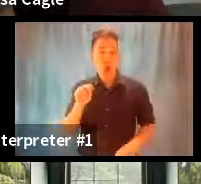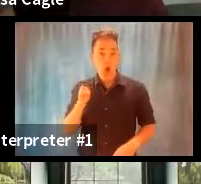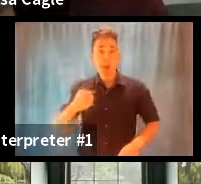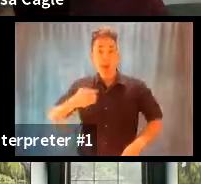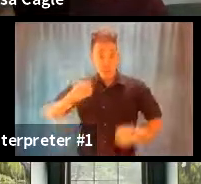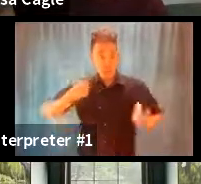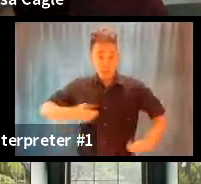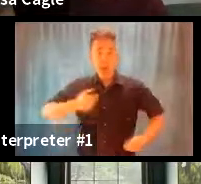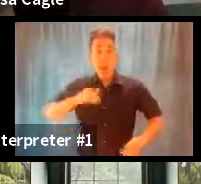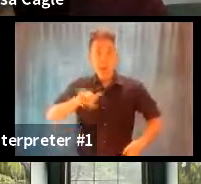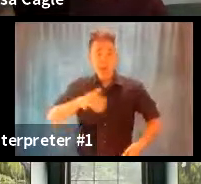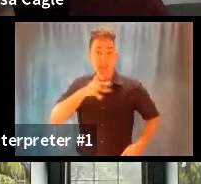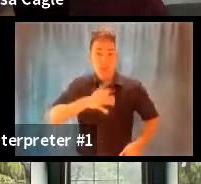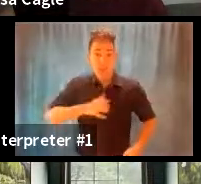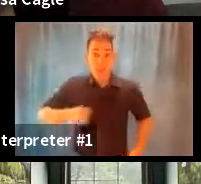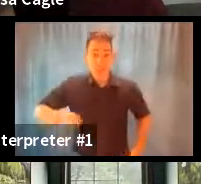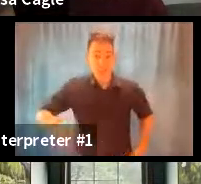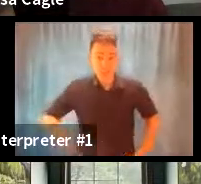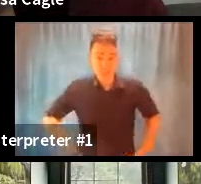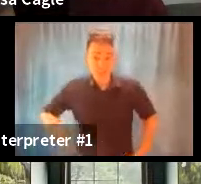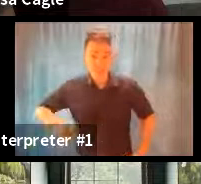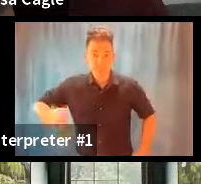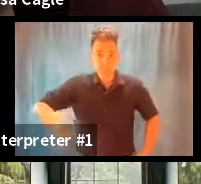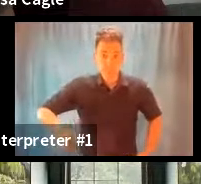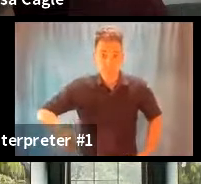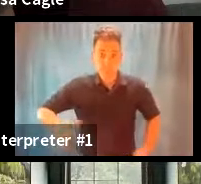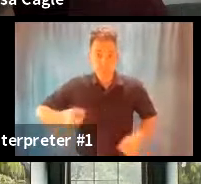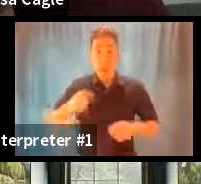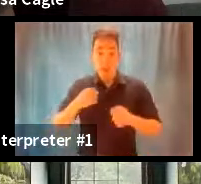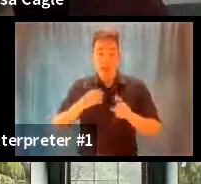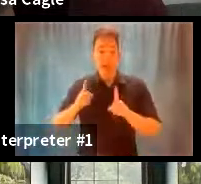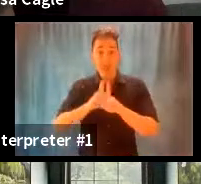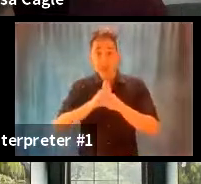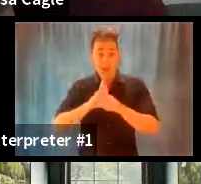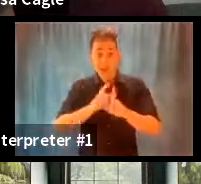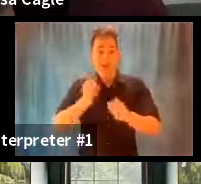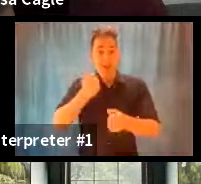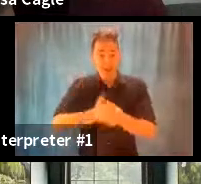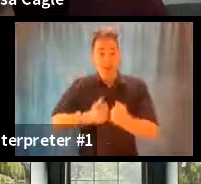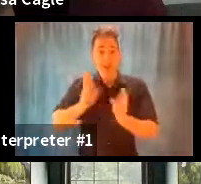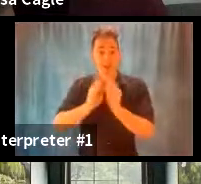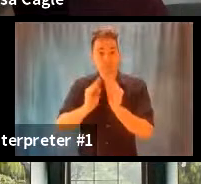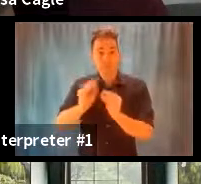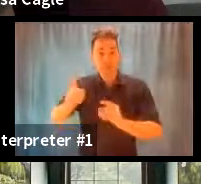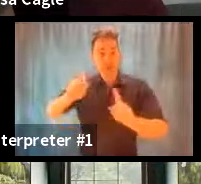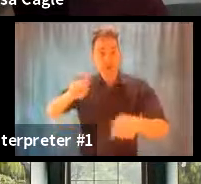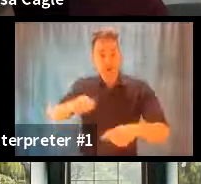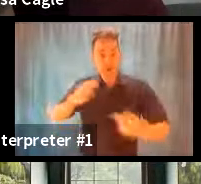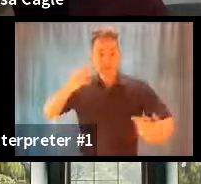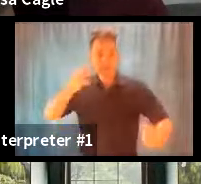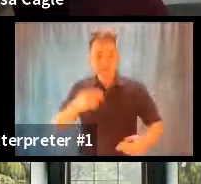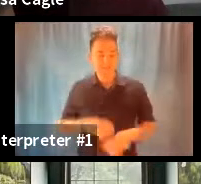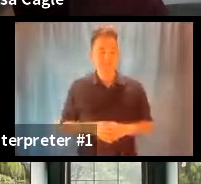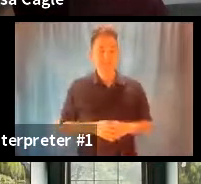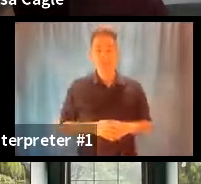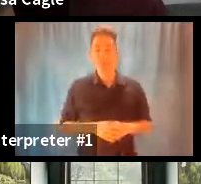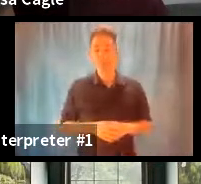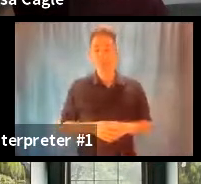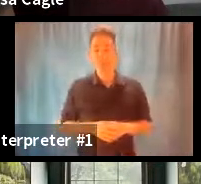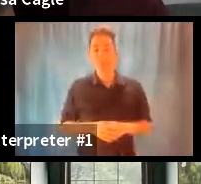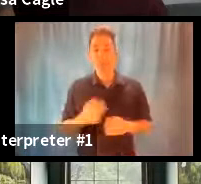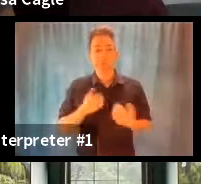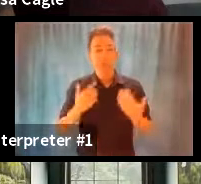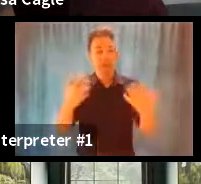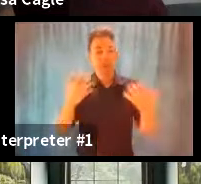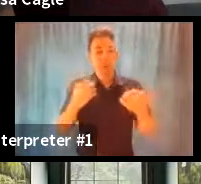be stalking you at every meeting that you go to. I also am, what I'd like to advocate